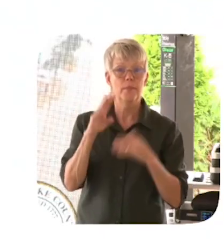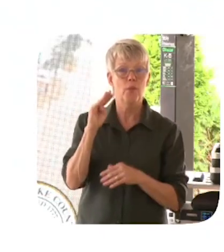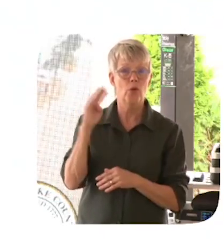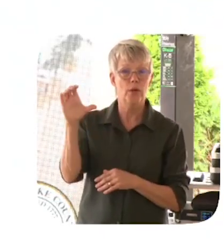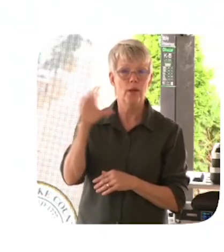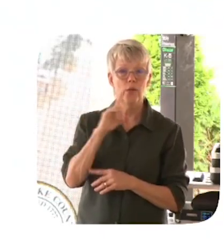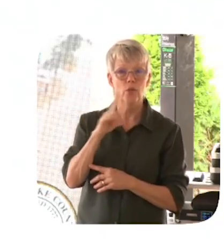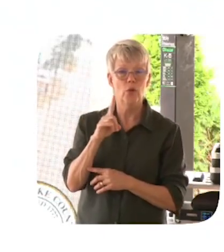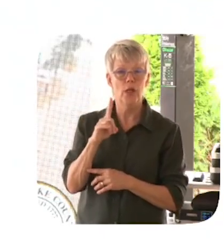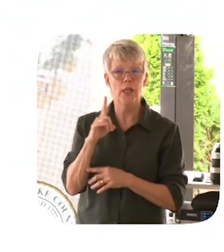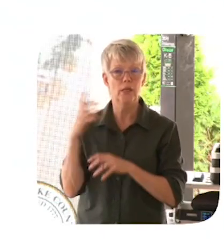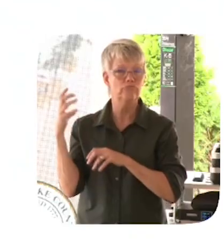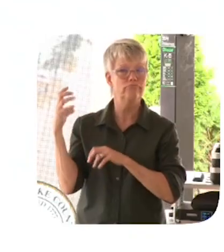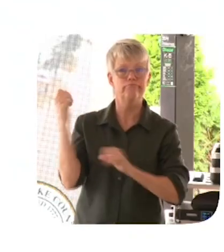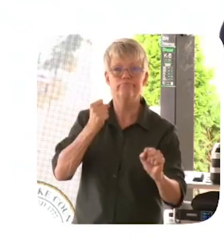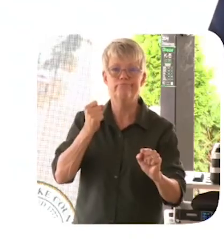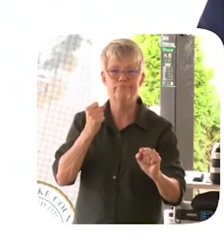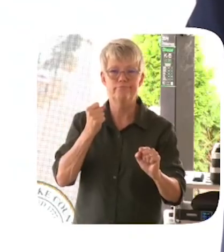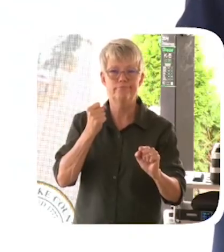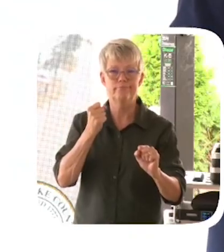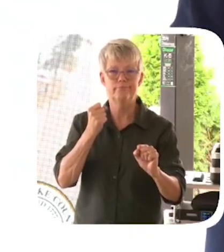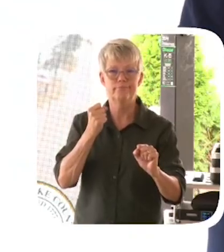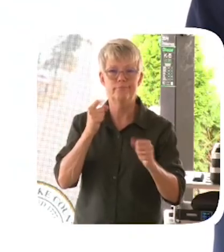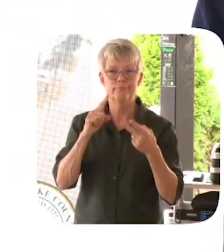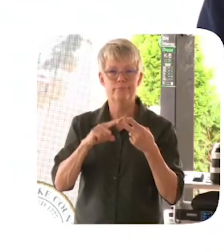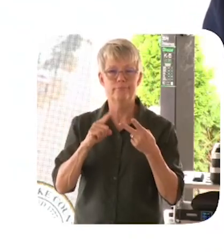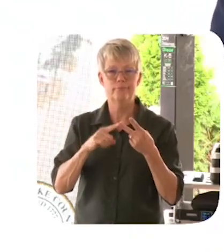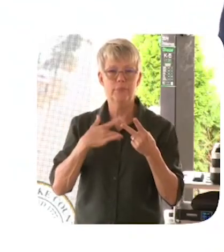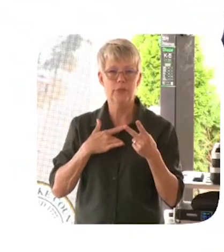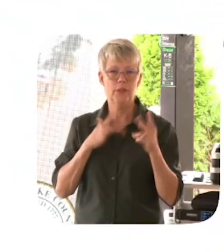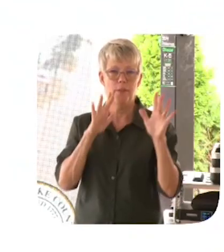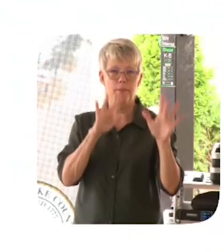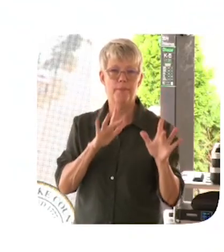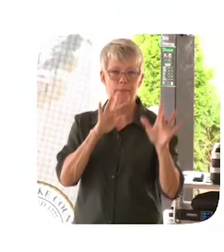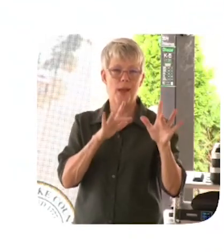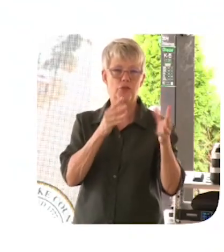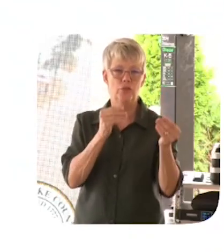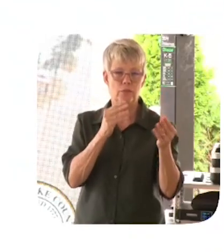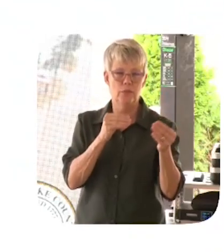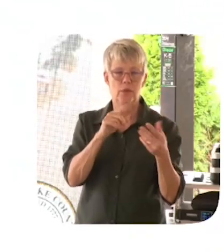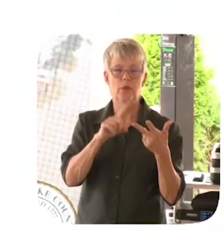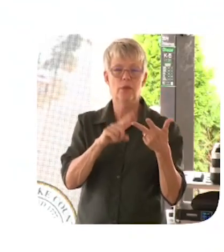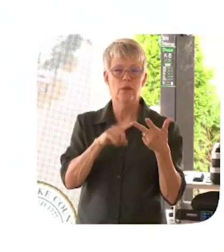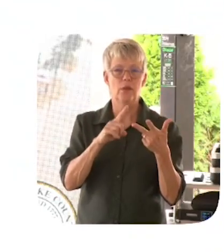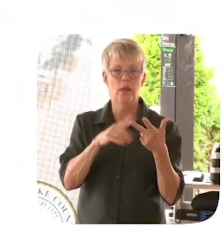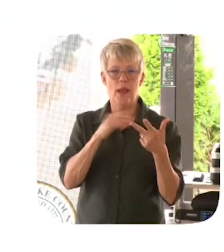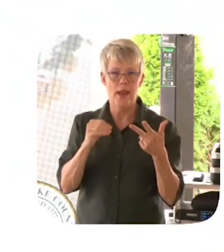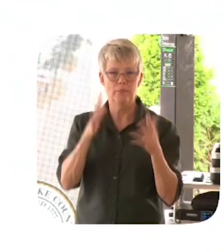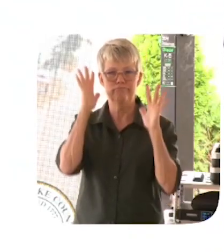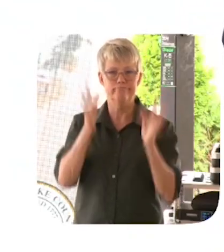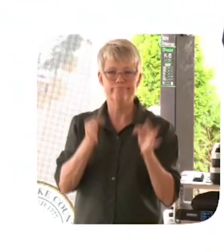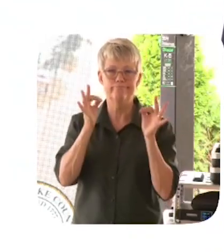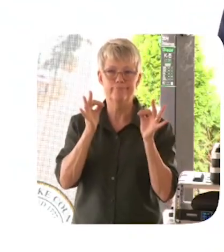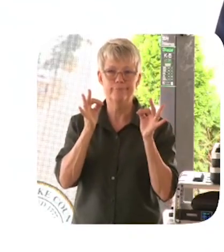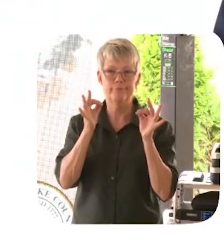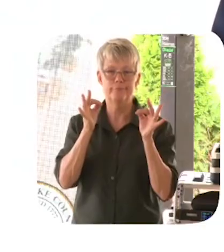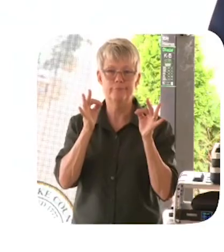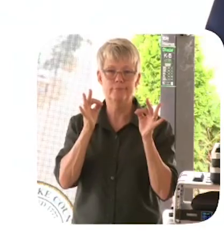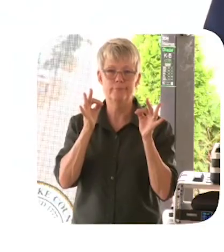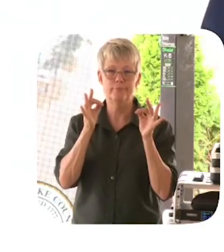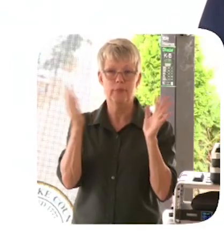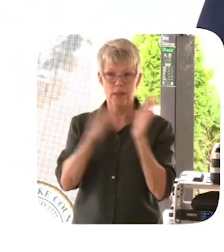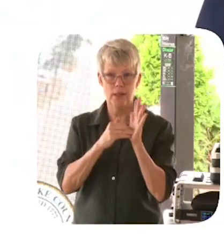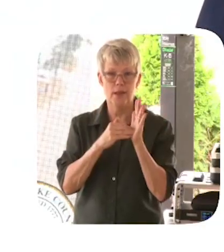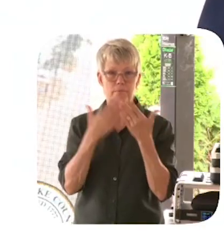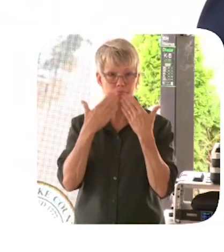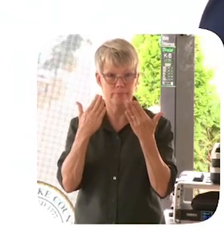of: strength, compassion, determination. Again, thank